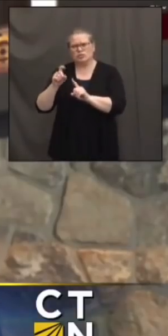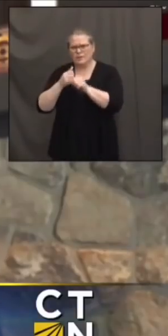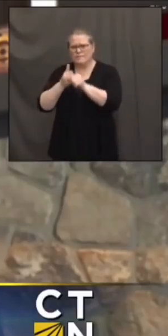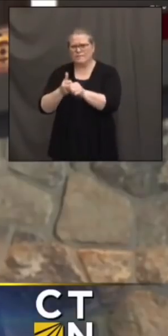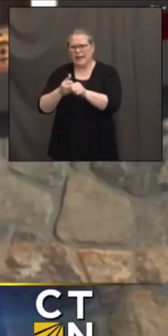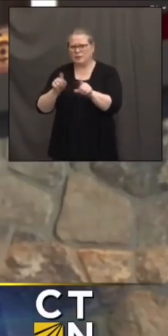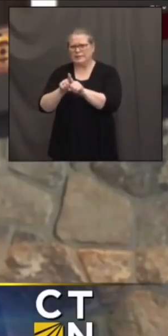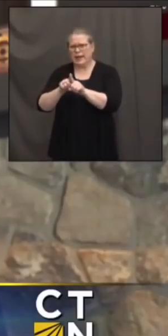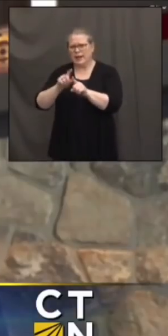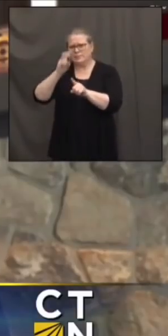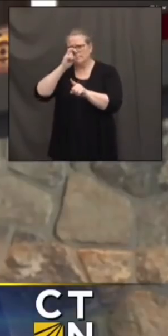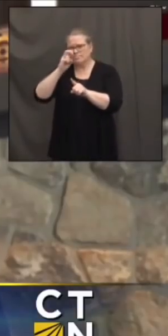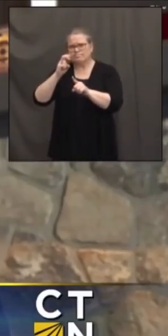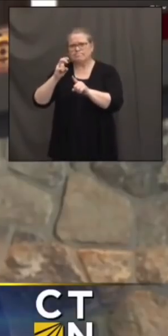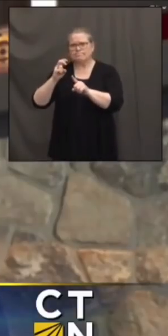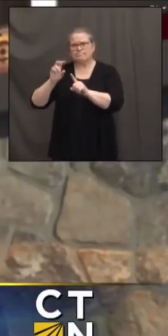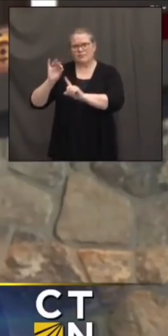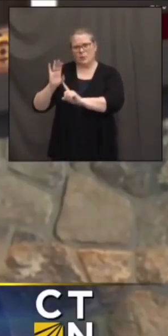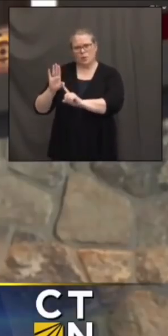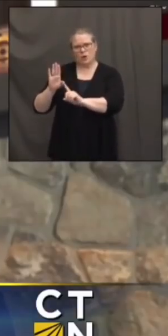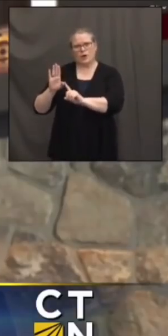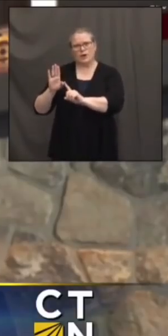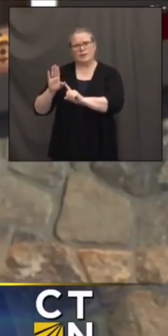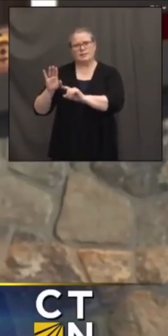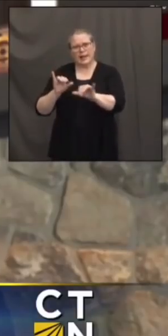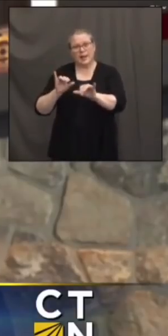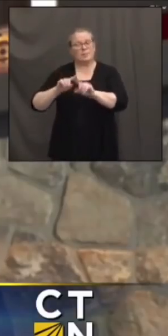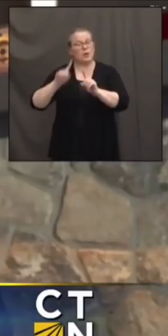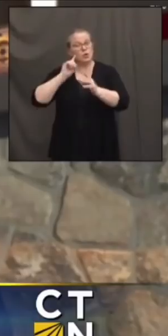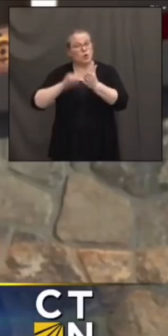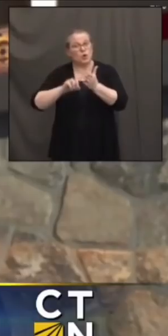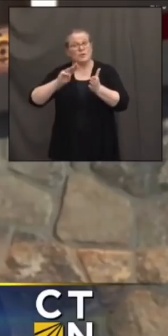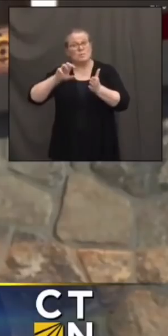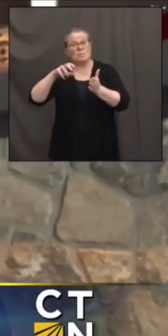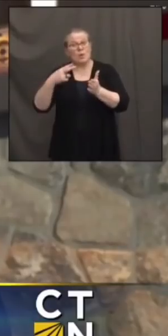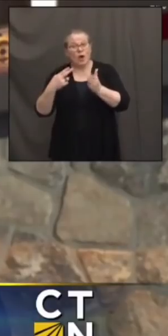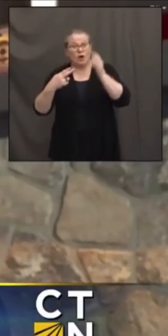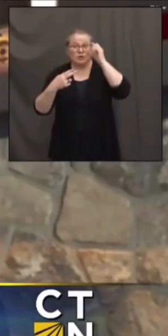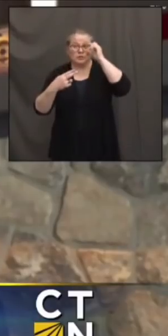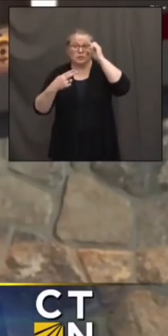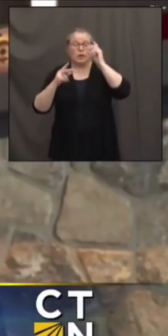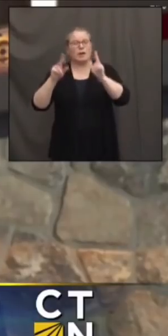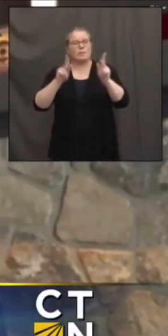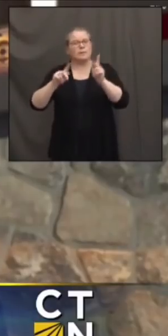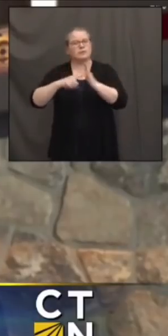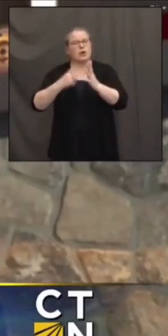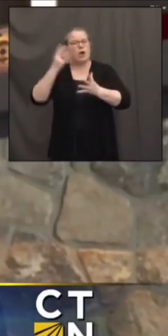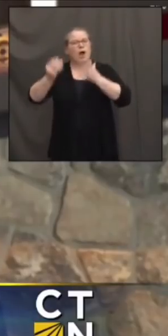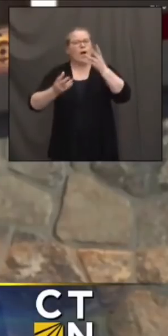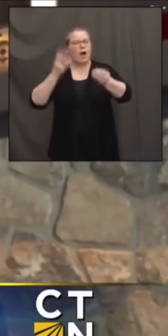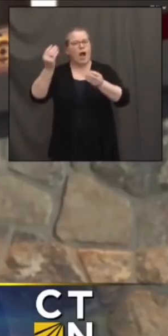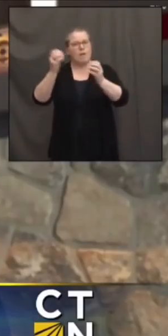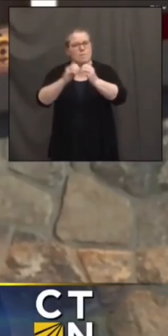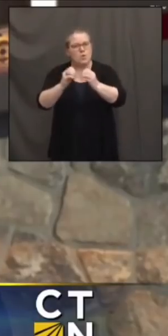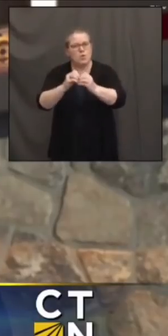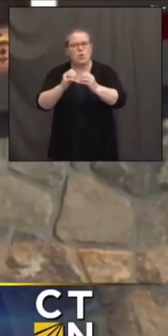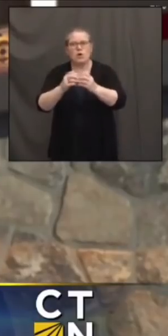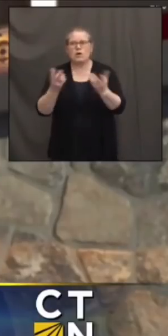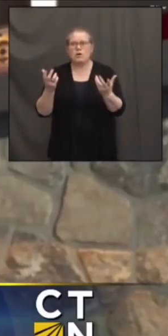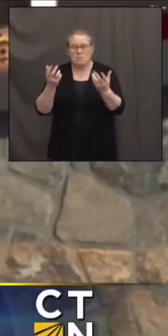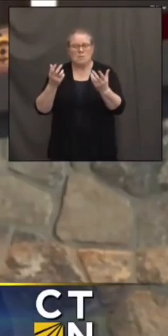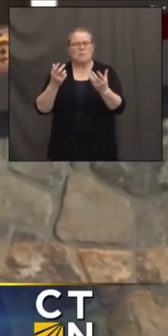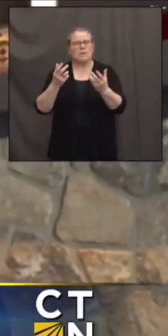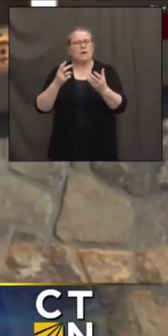to socialize more. If you look at activity at TSA checkpoints, in a normal early April, you used to see